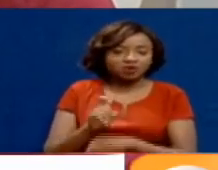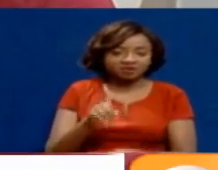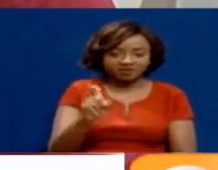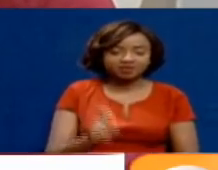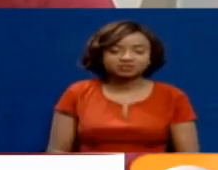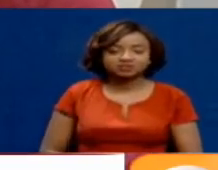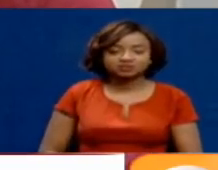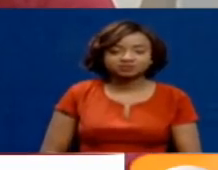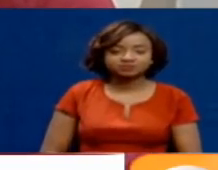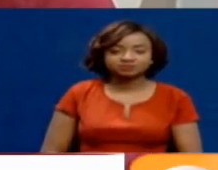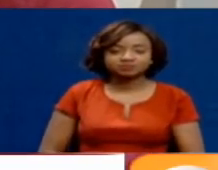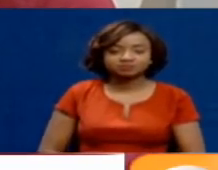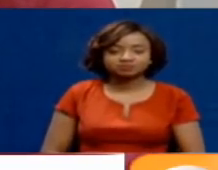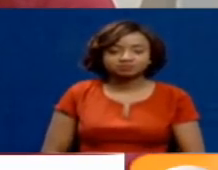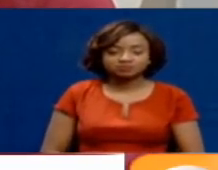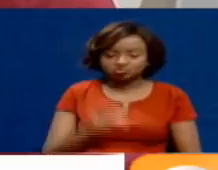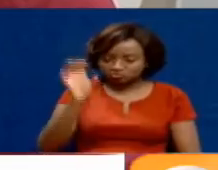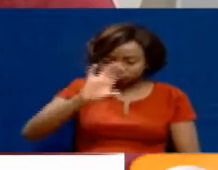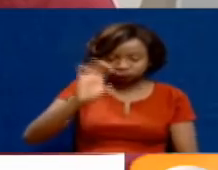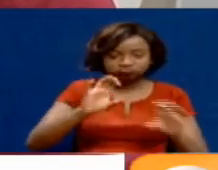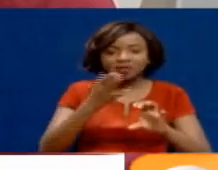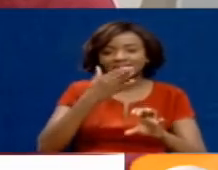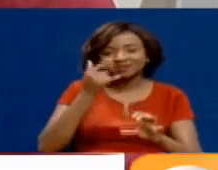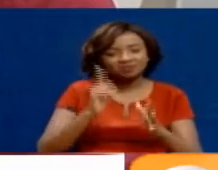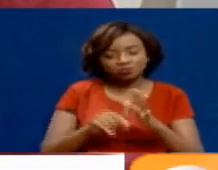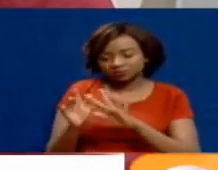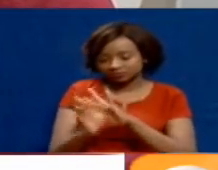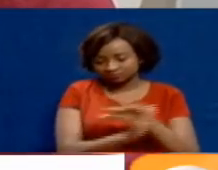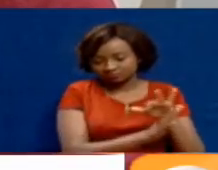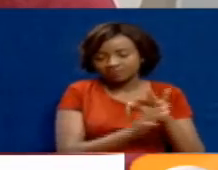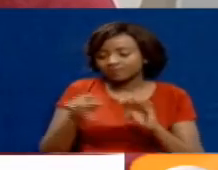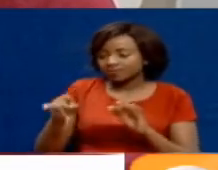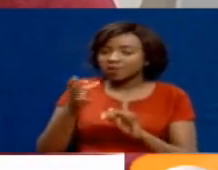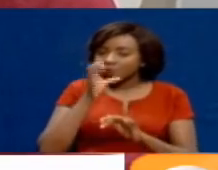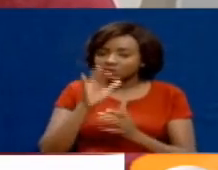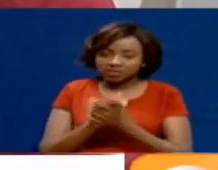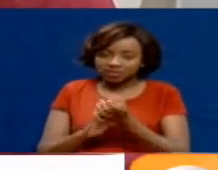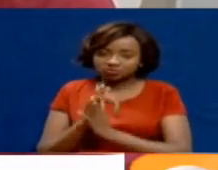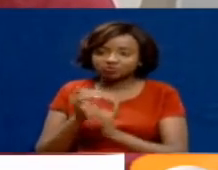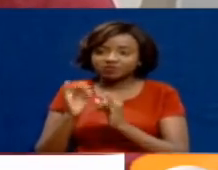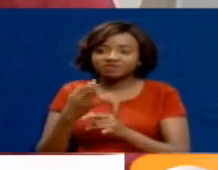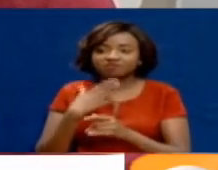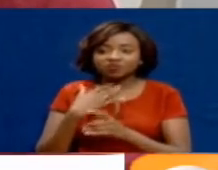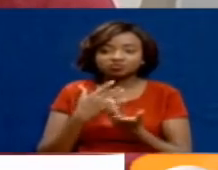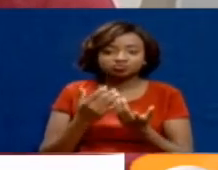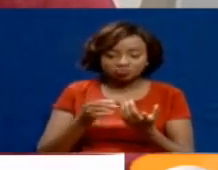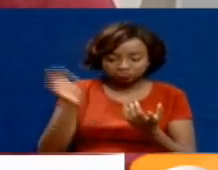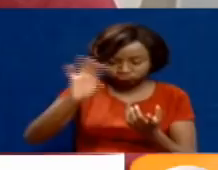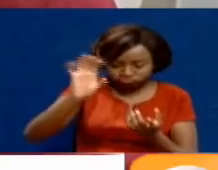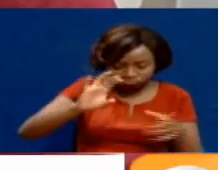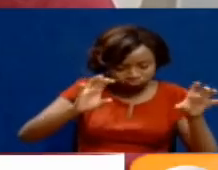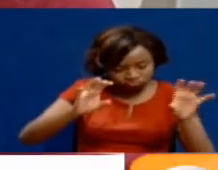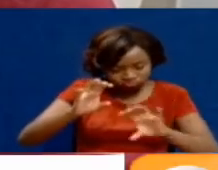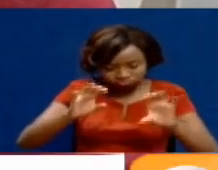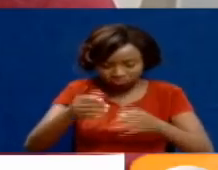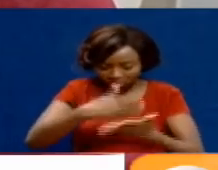say stick to water and soap as much as possible. Right. And if you have to mix, then take the caution to make sure you have the